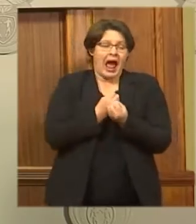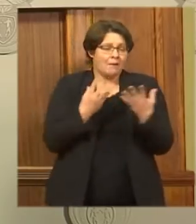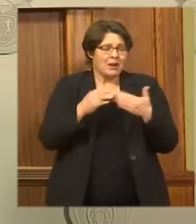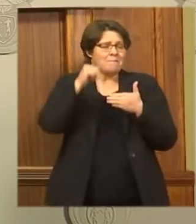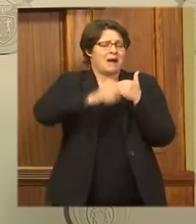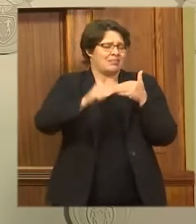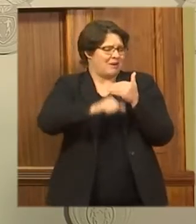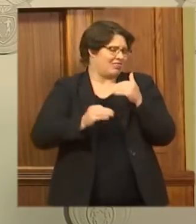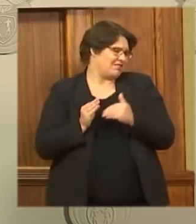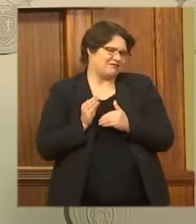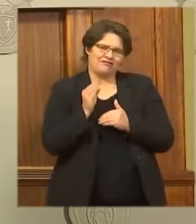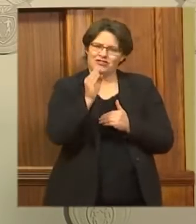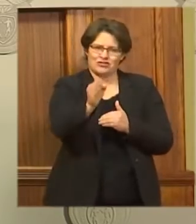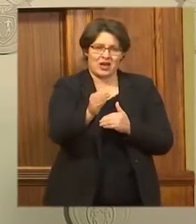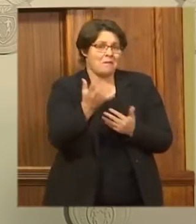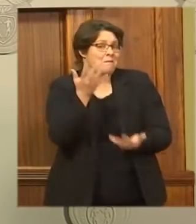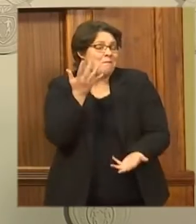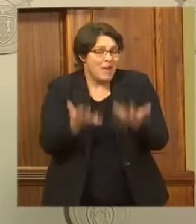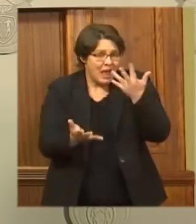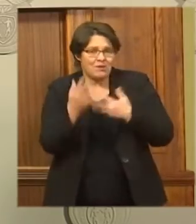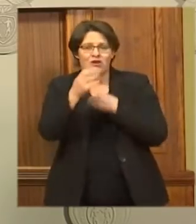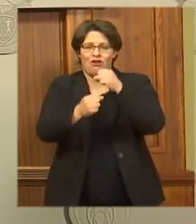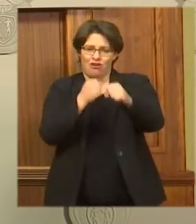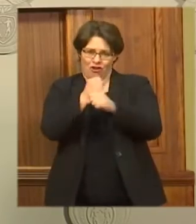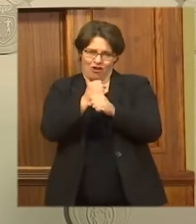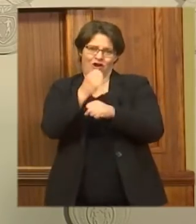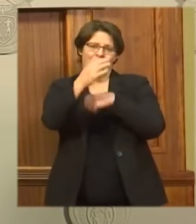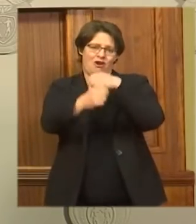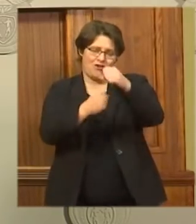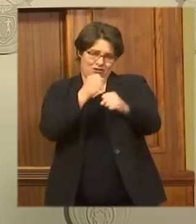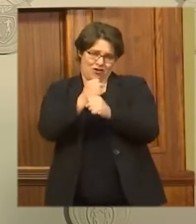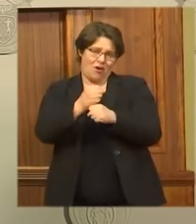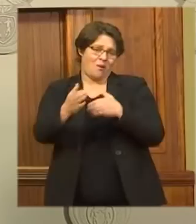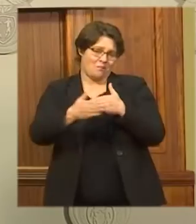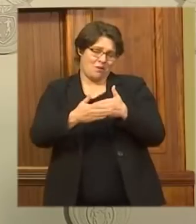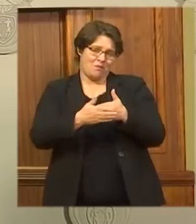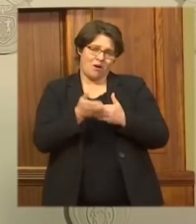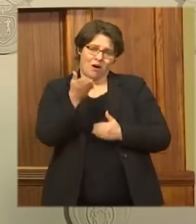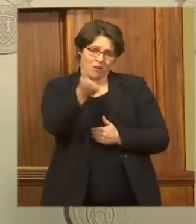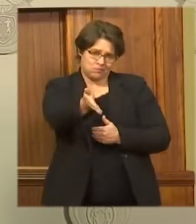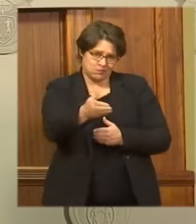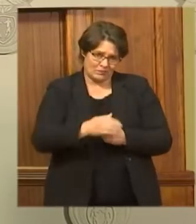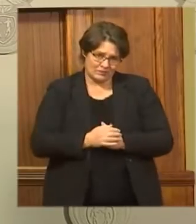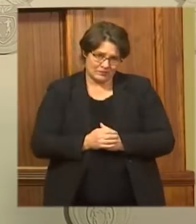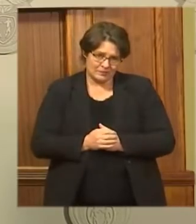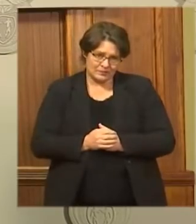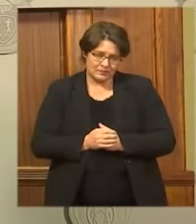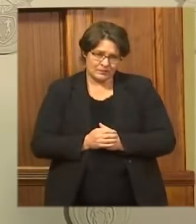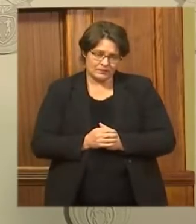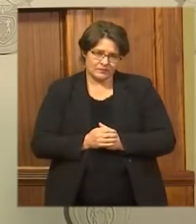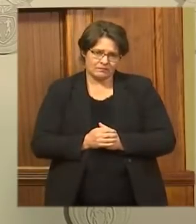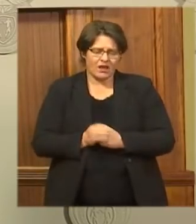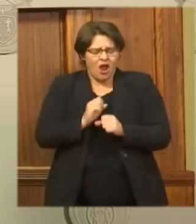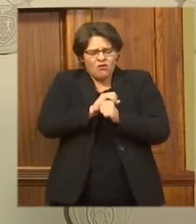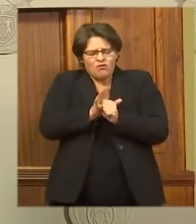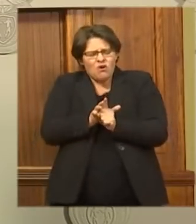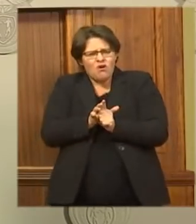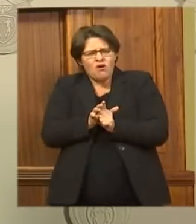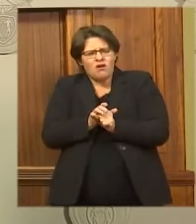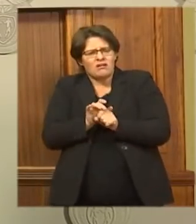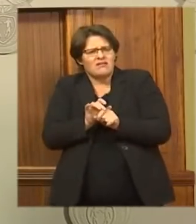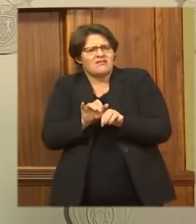more months and possibly years. The task of dealing with